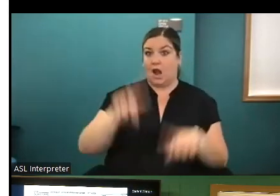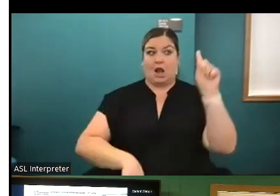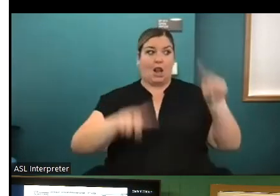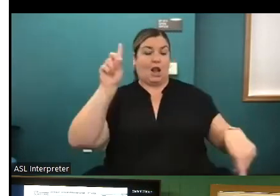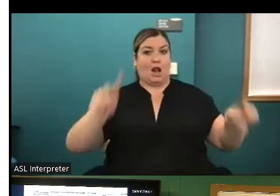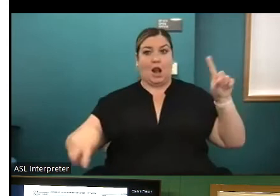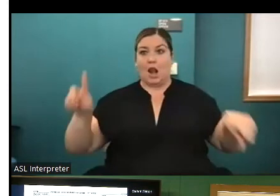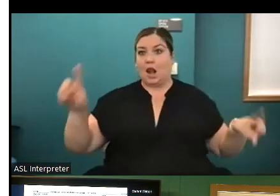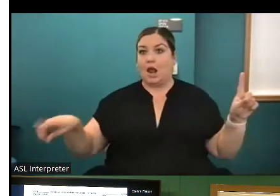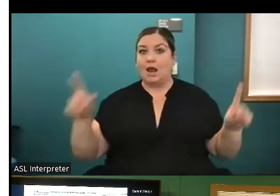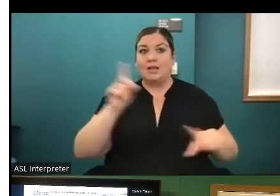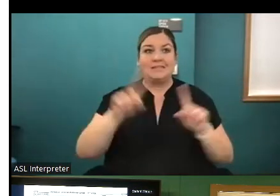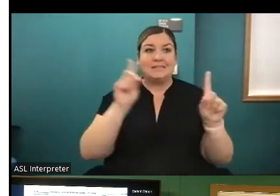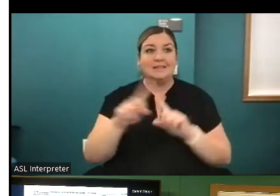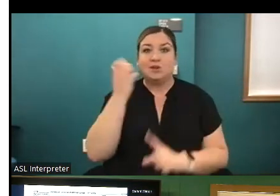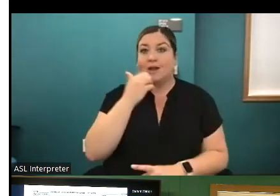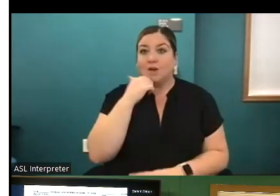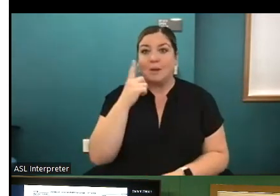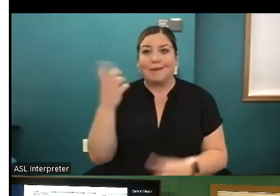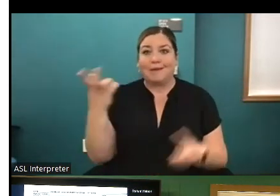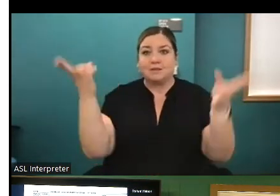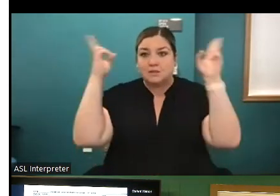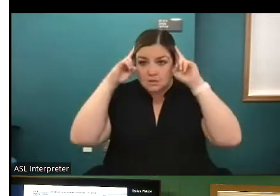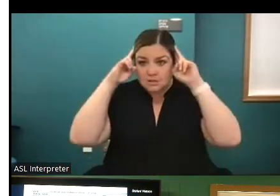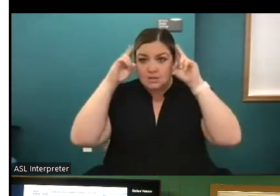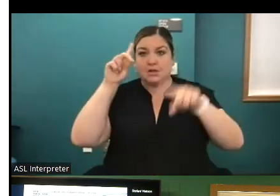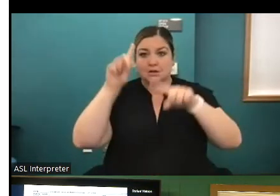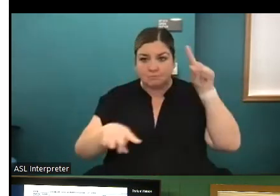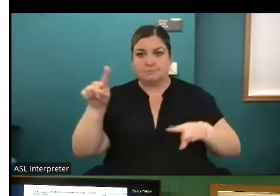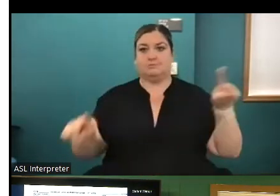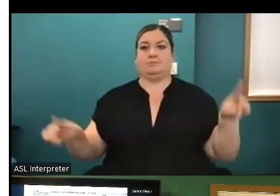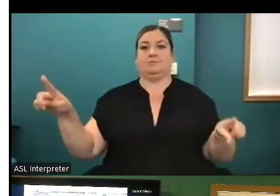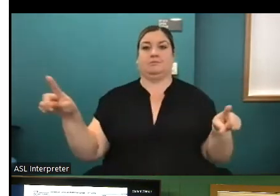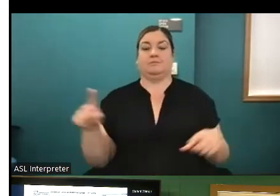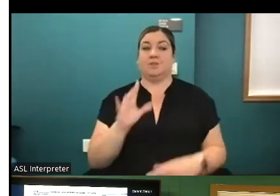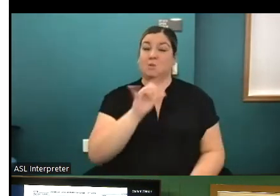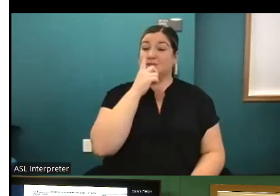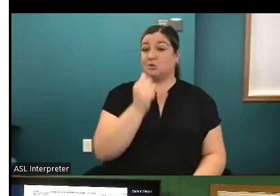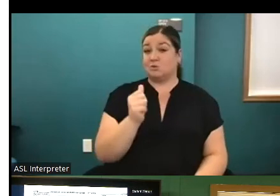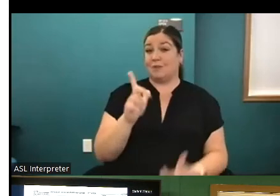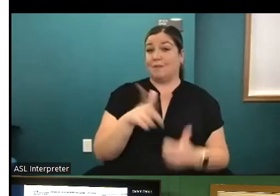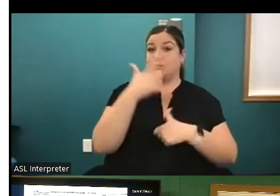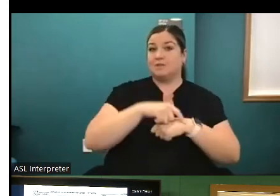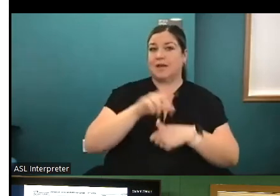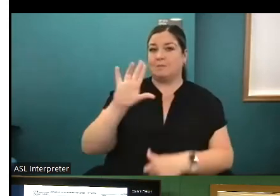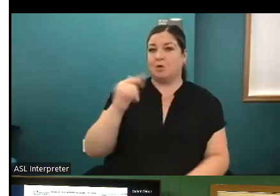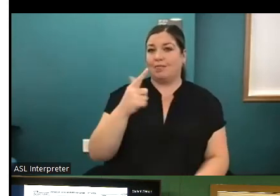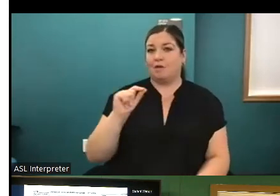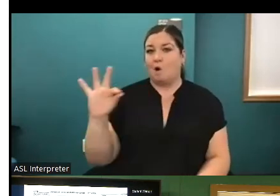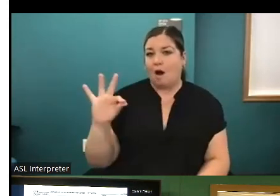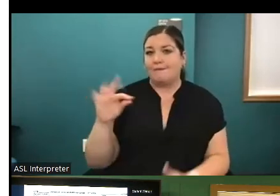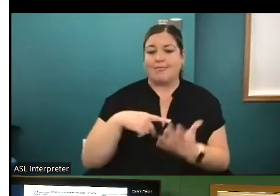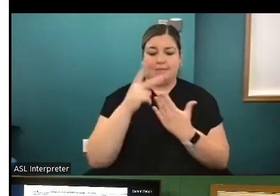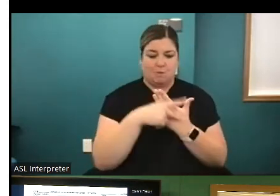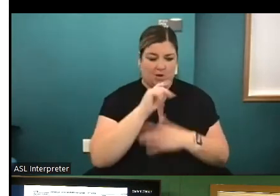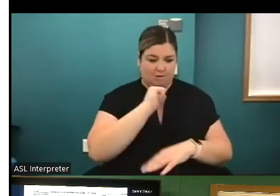place. Yeah, and it's different every The day. wear time is very inconsistent. And Yep. so it's just interesting how, like, the first time your Ling is off and then they get programmed and then